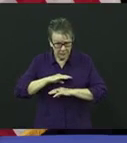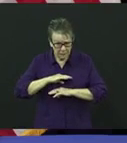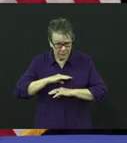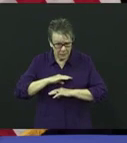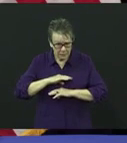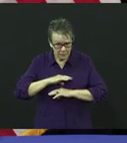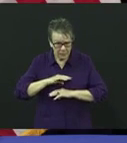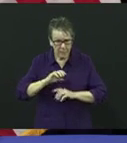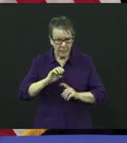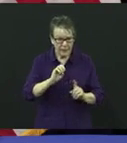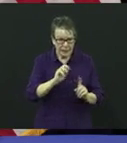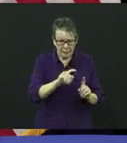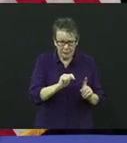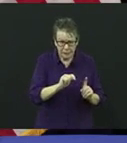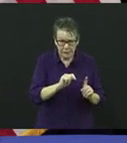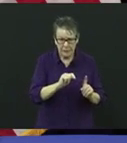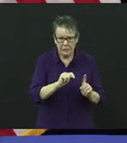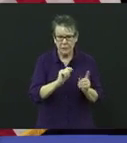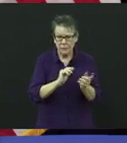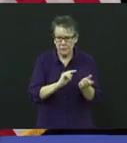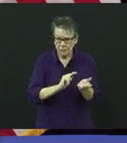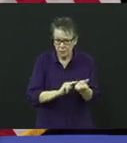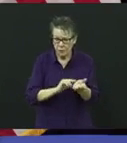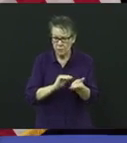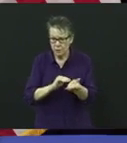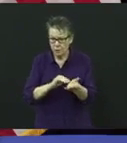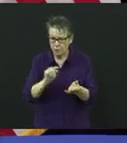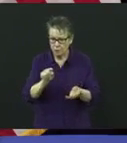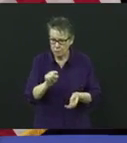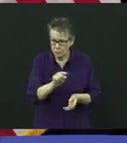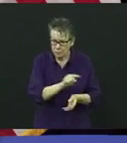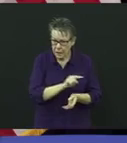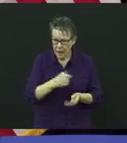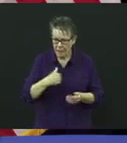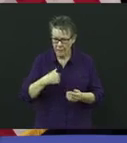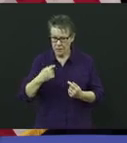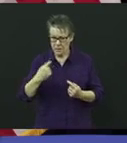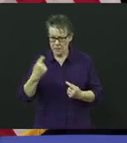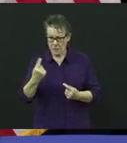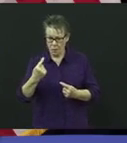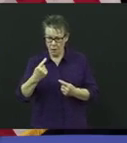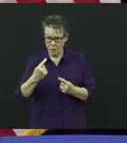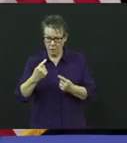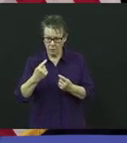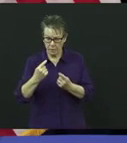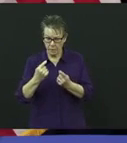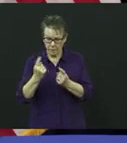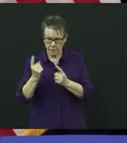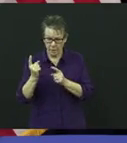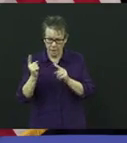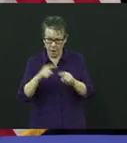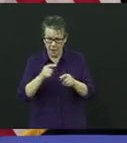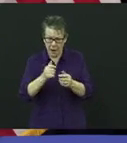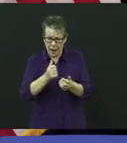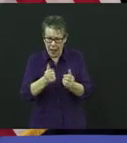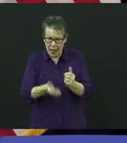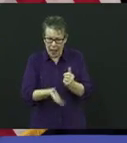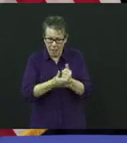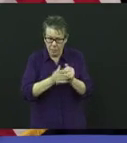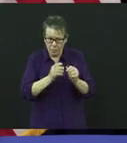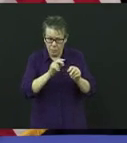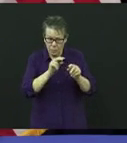needs satisfied in an equitable way, I'm migrating toward making a decision about